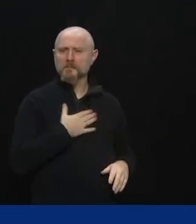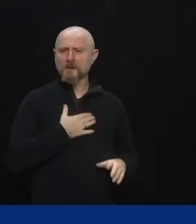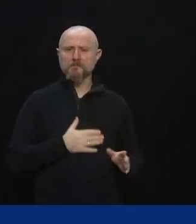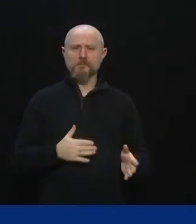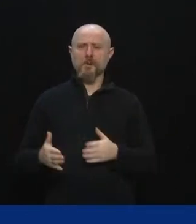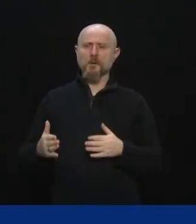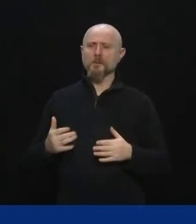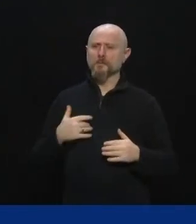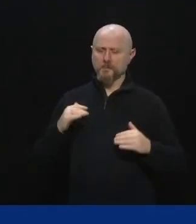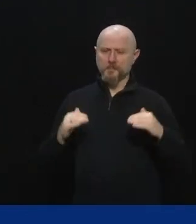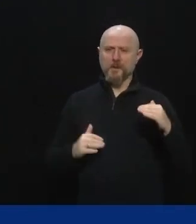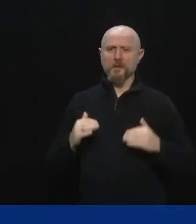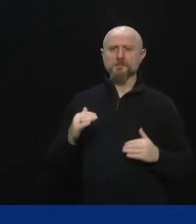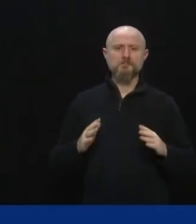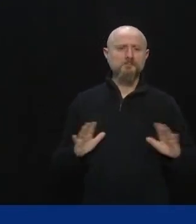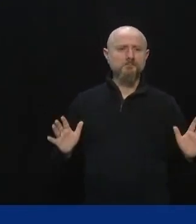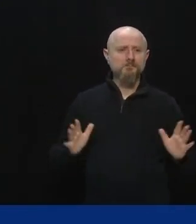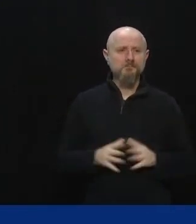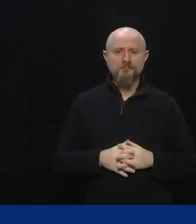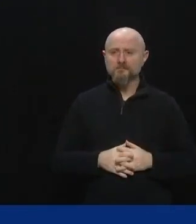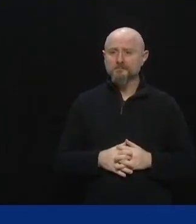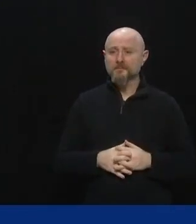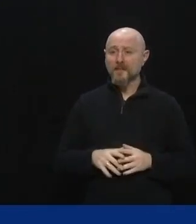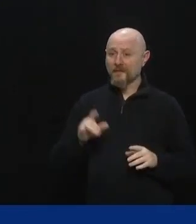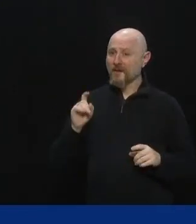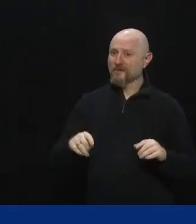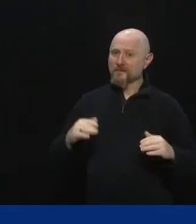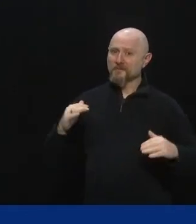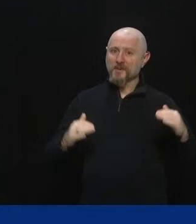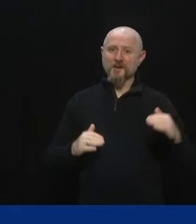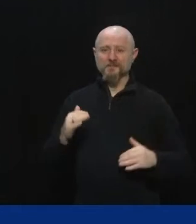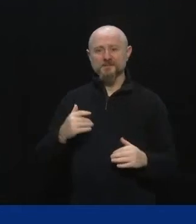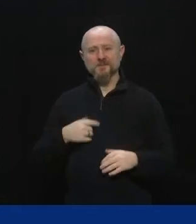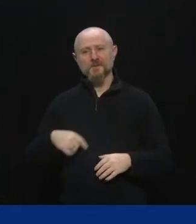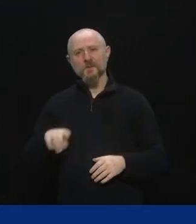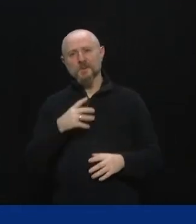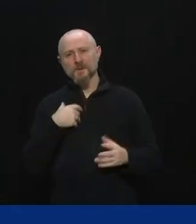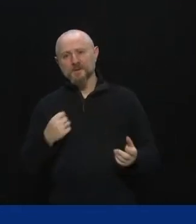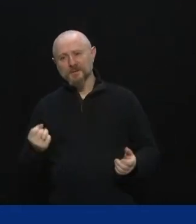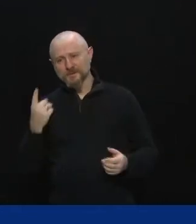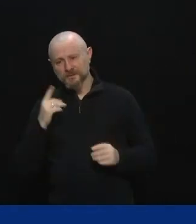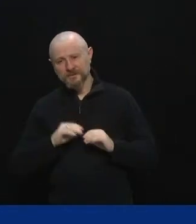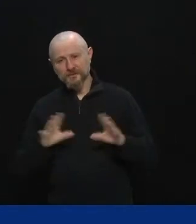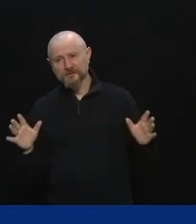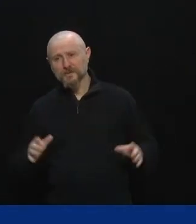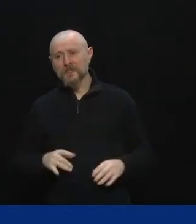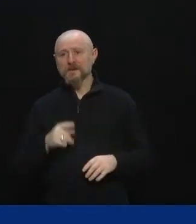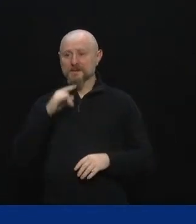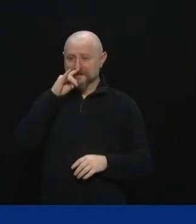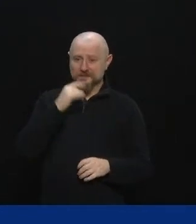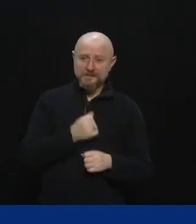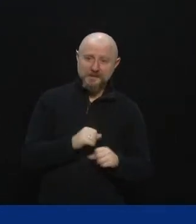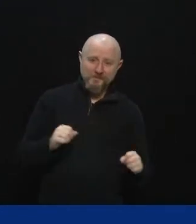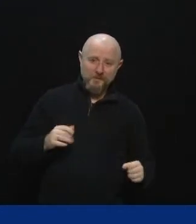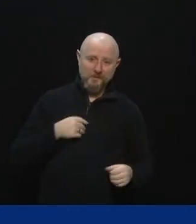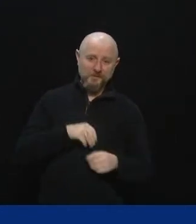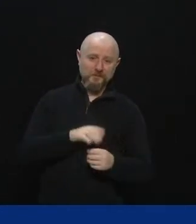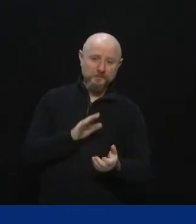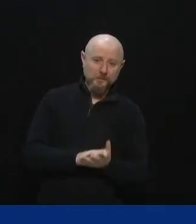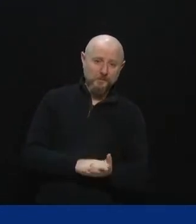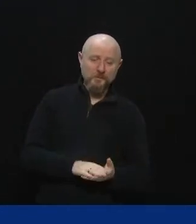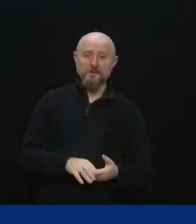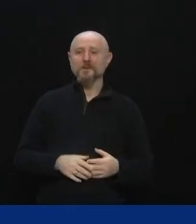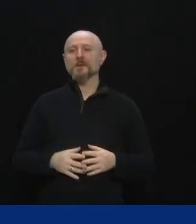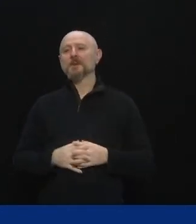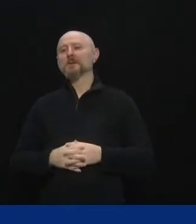are the competing interests here. I want to make sure that our kids are safe in school. As we saw from that spike, children got sick when they